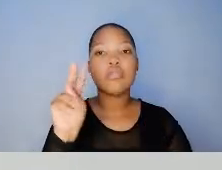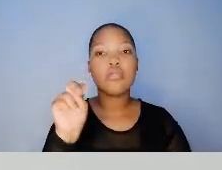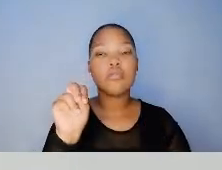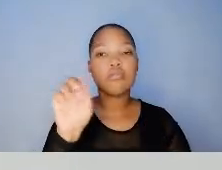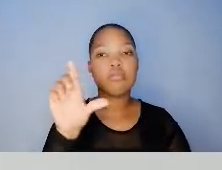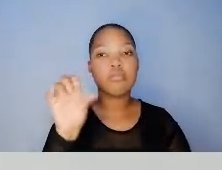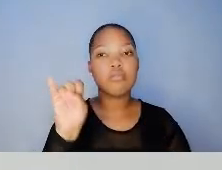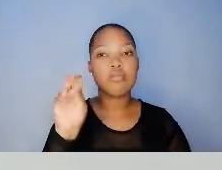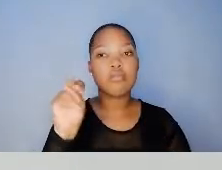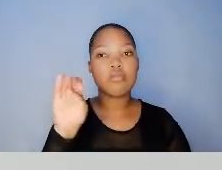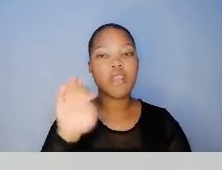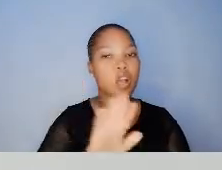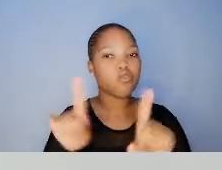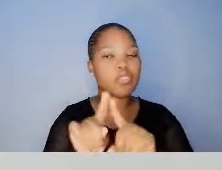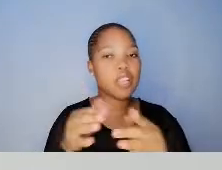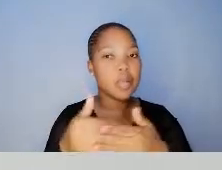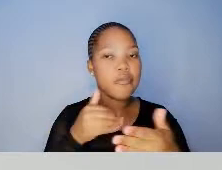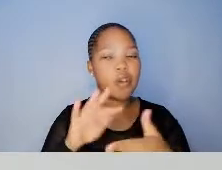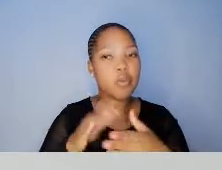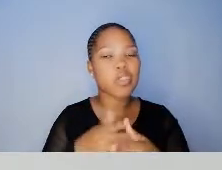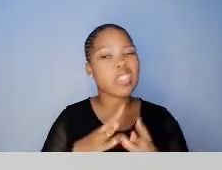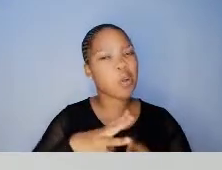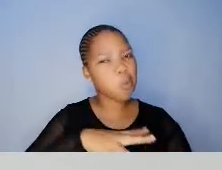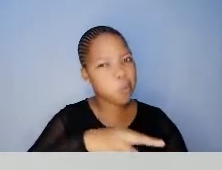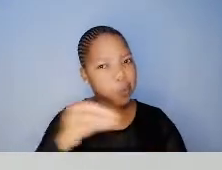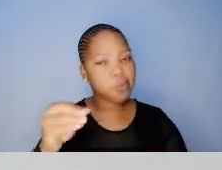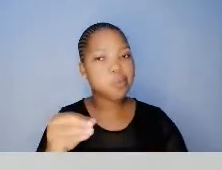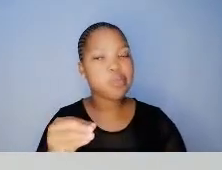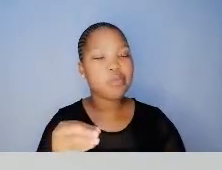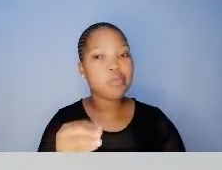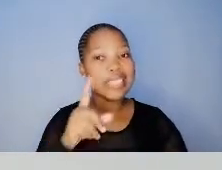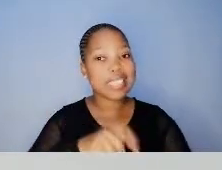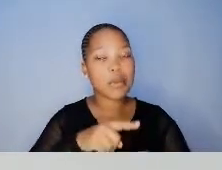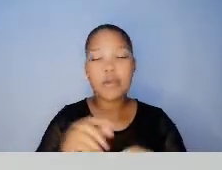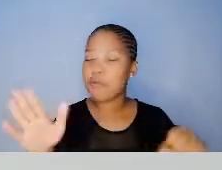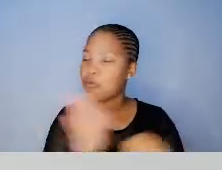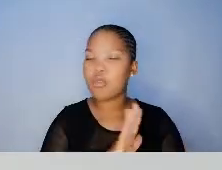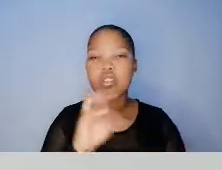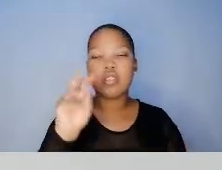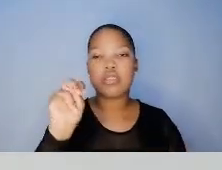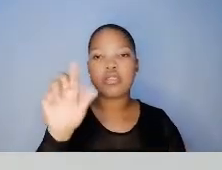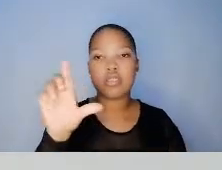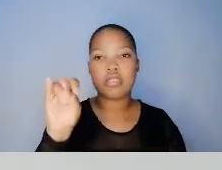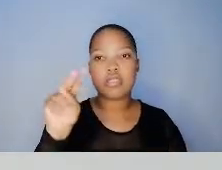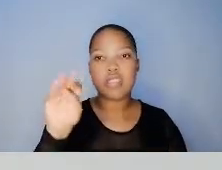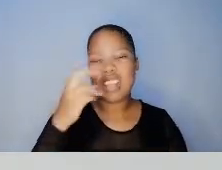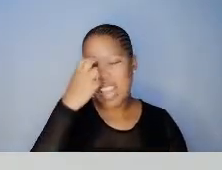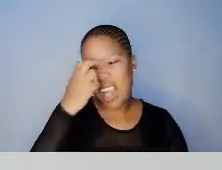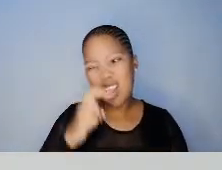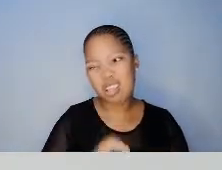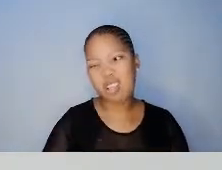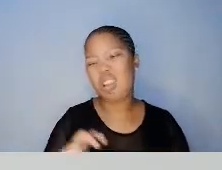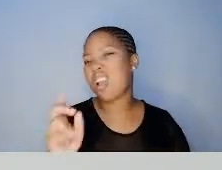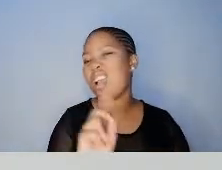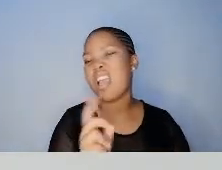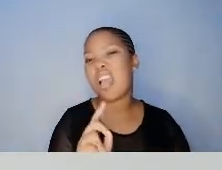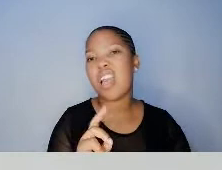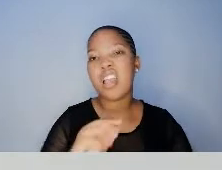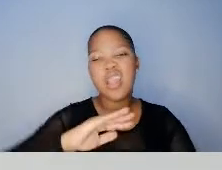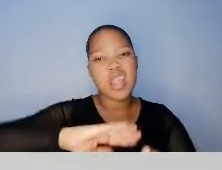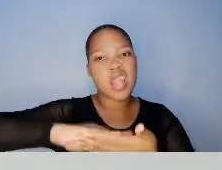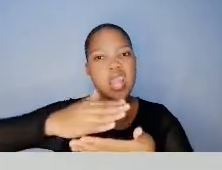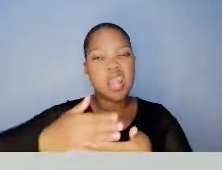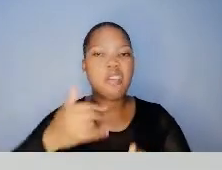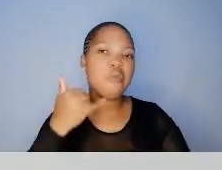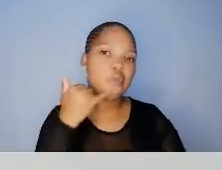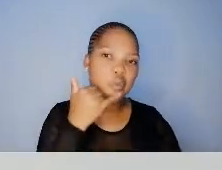before, because before I can call like a course about it and then it was whatsoever. This time around it was online. What we needed, or what I needed, was a